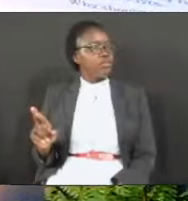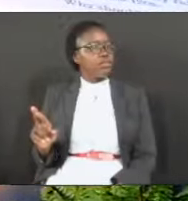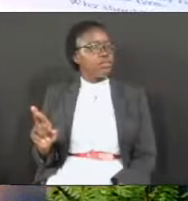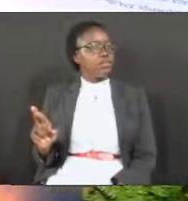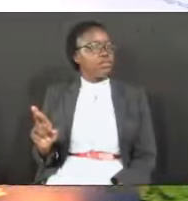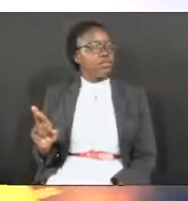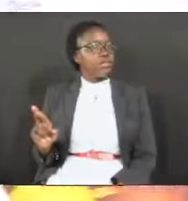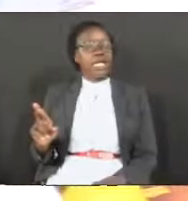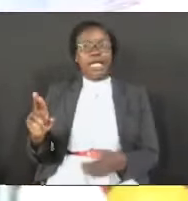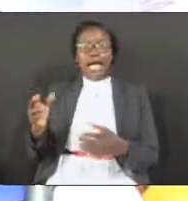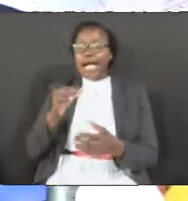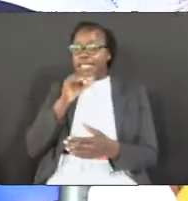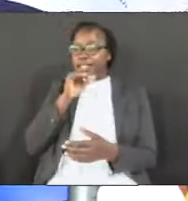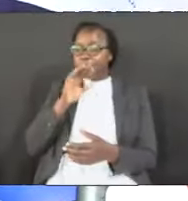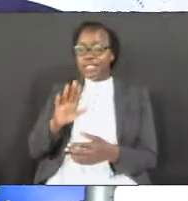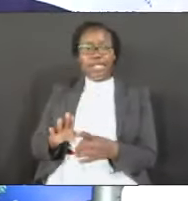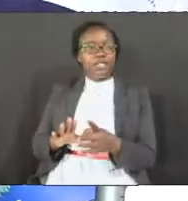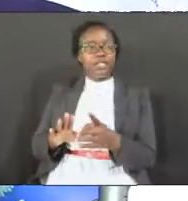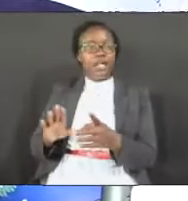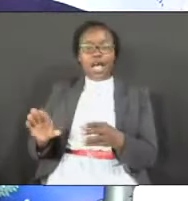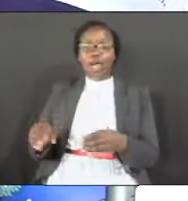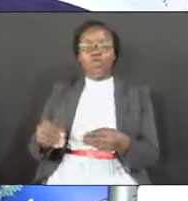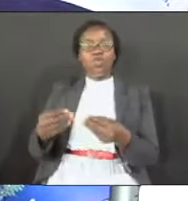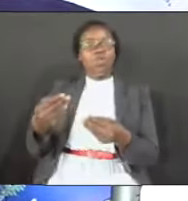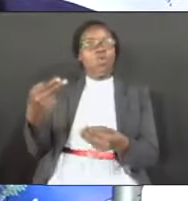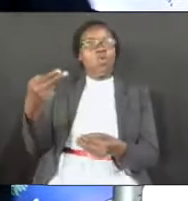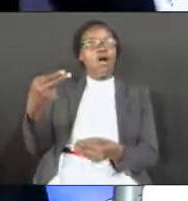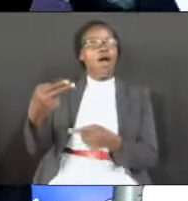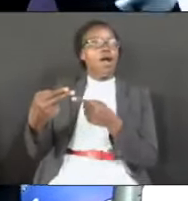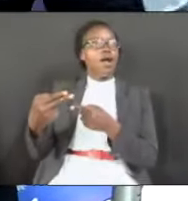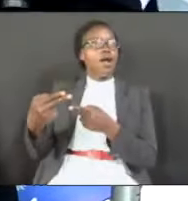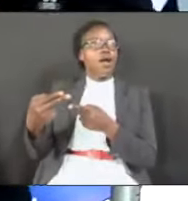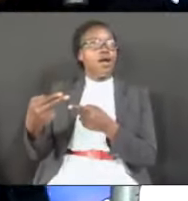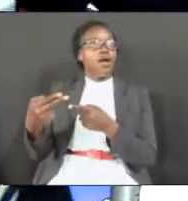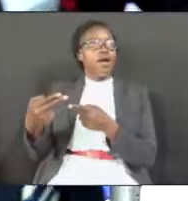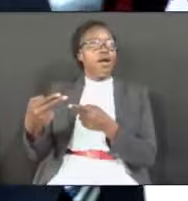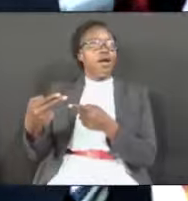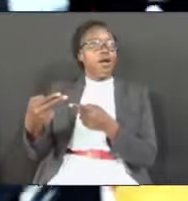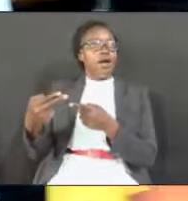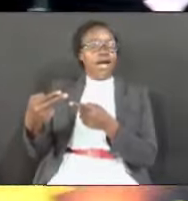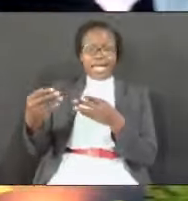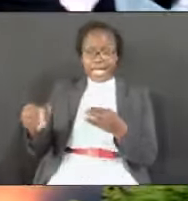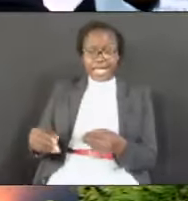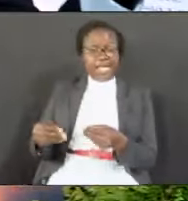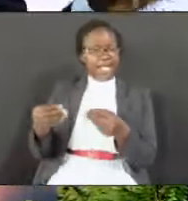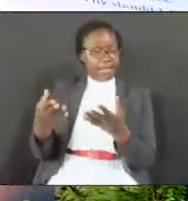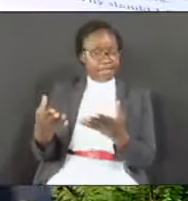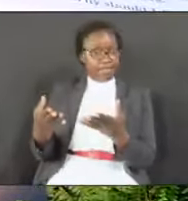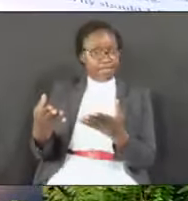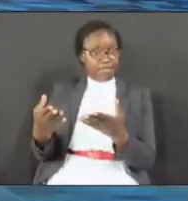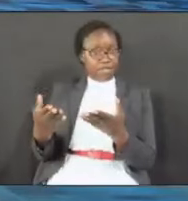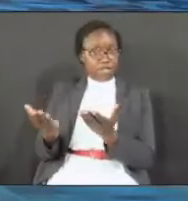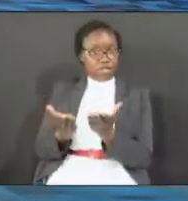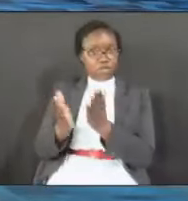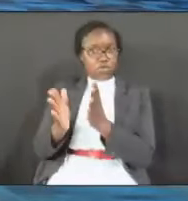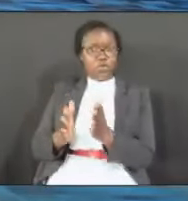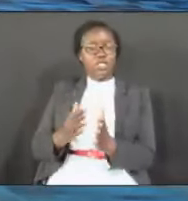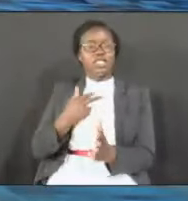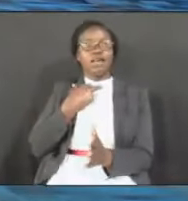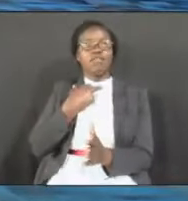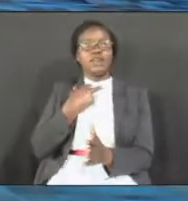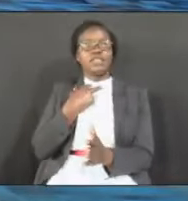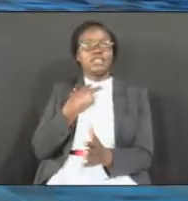to Hagar. This is grammar. He did not give to Hagar and to the